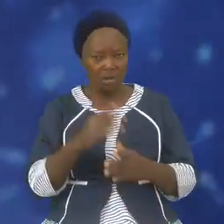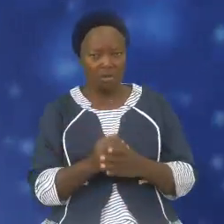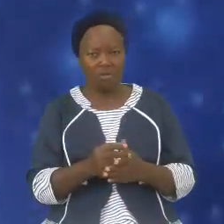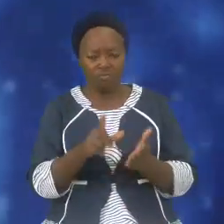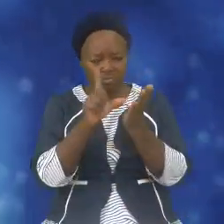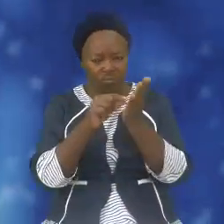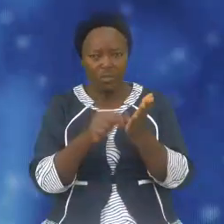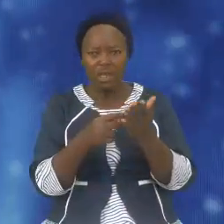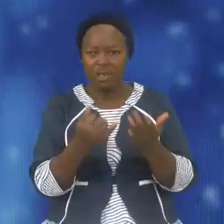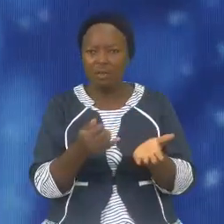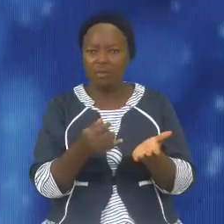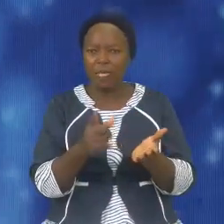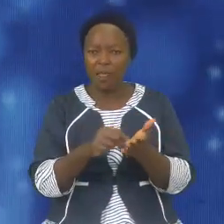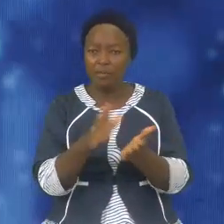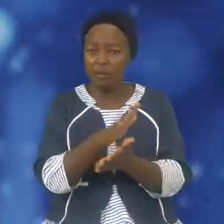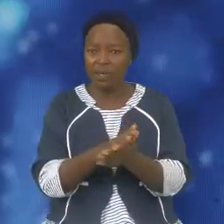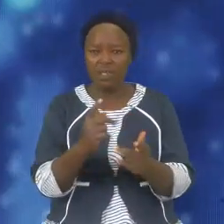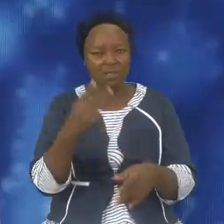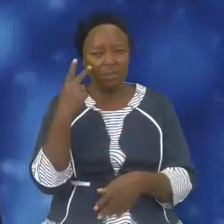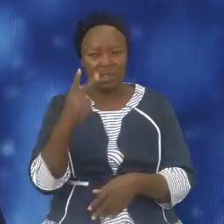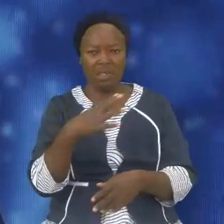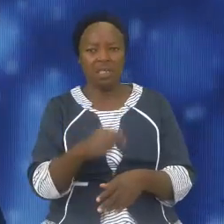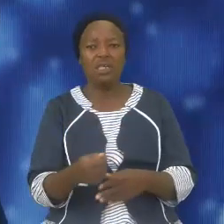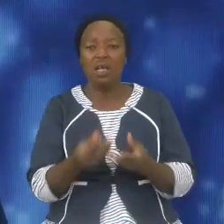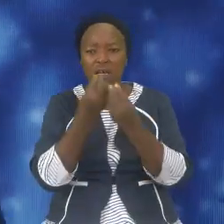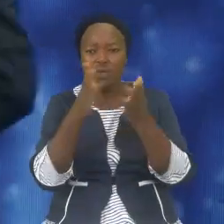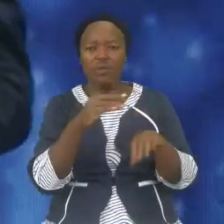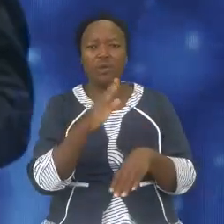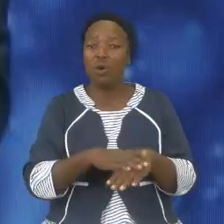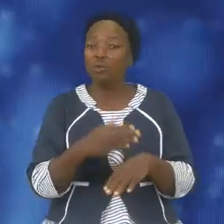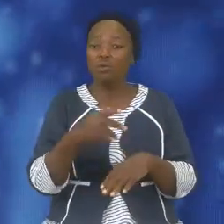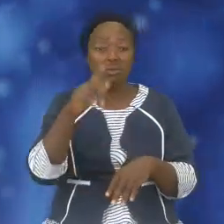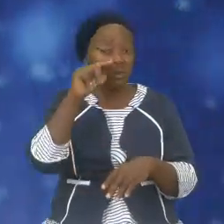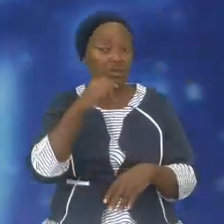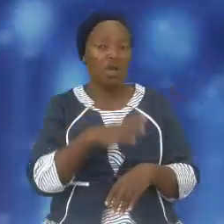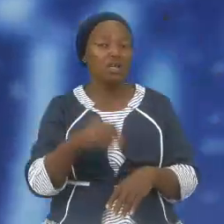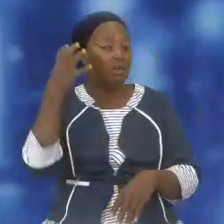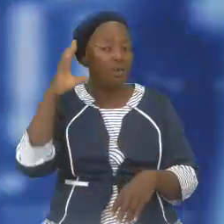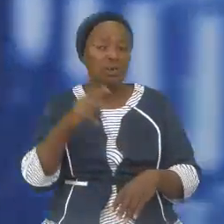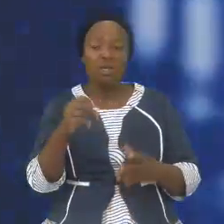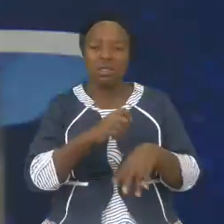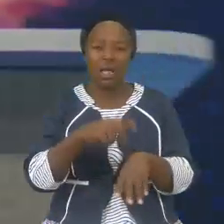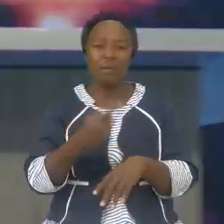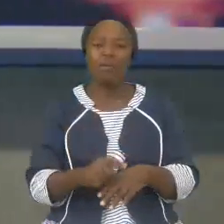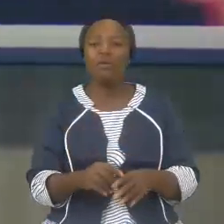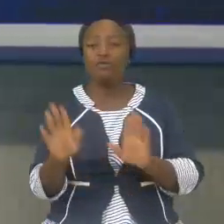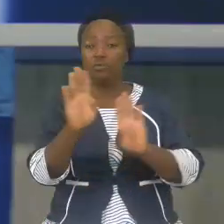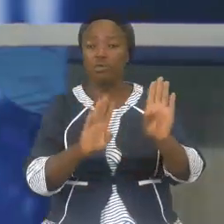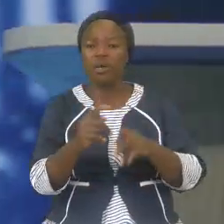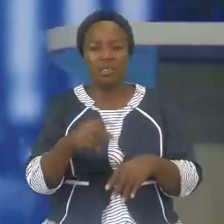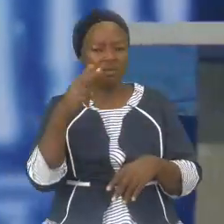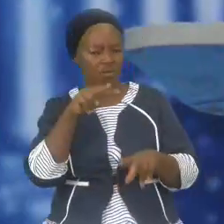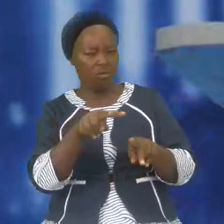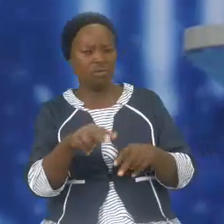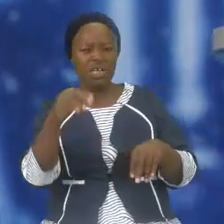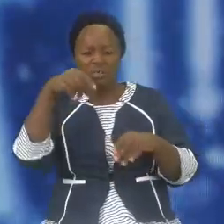of trouble? Have you listened to the news on television or radio, a time of trouble? Have you looked in depth